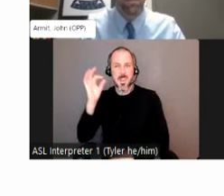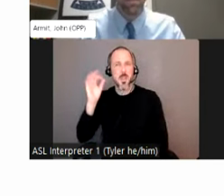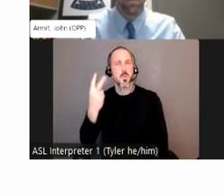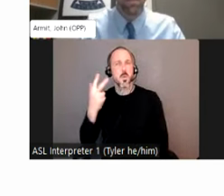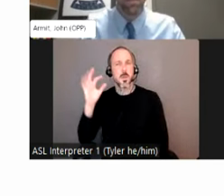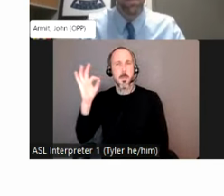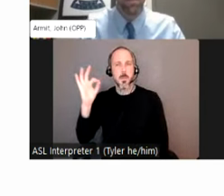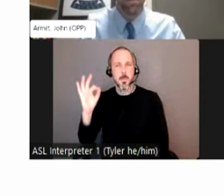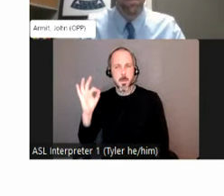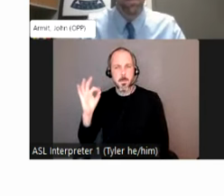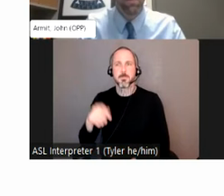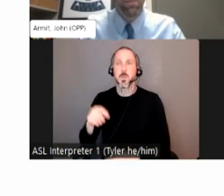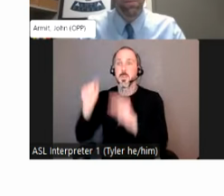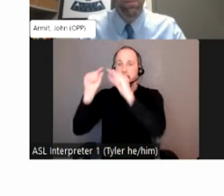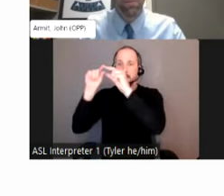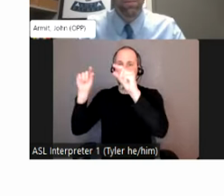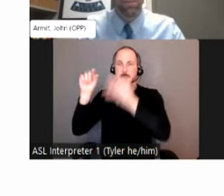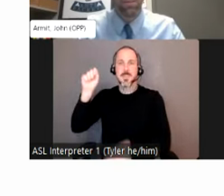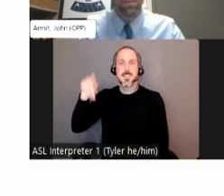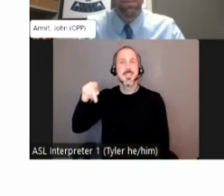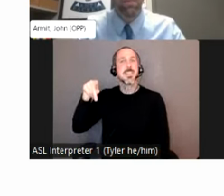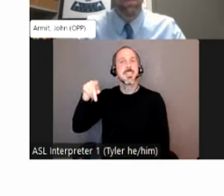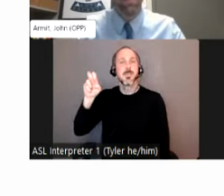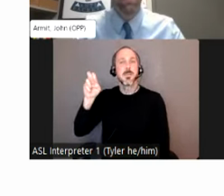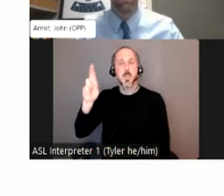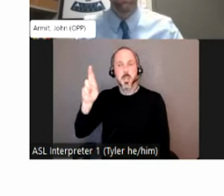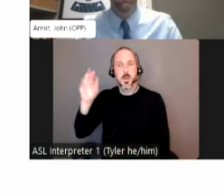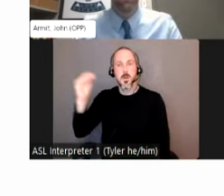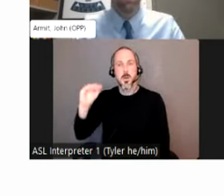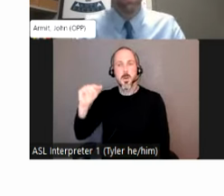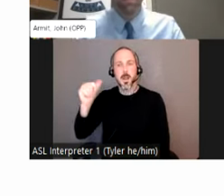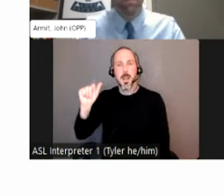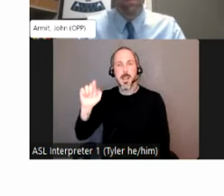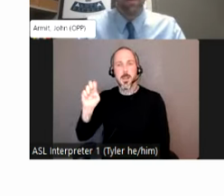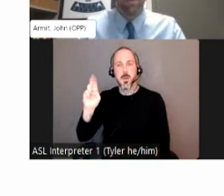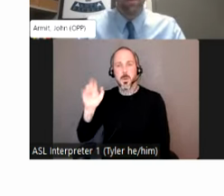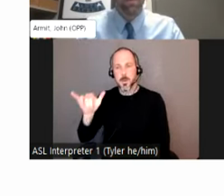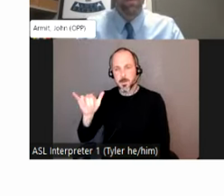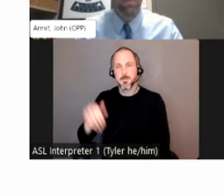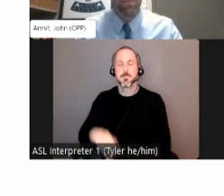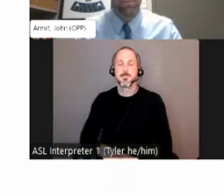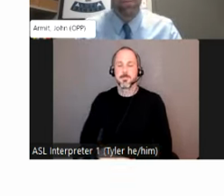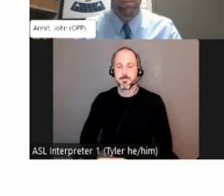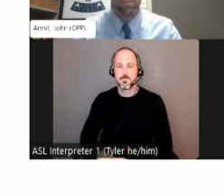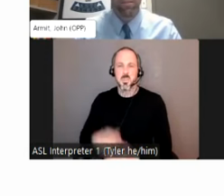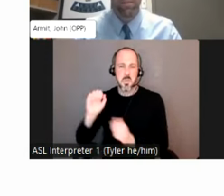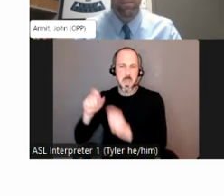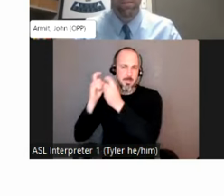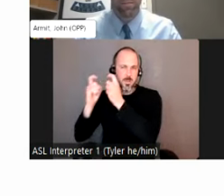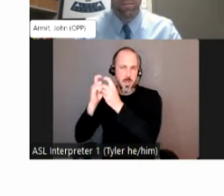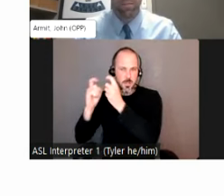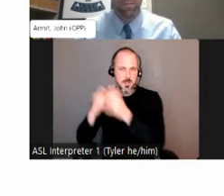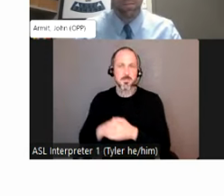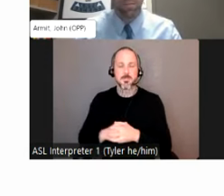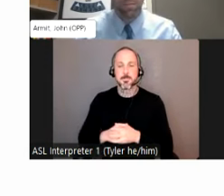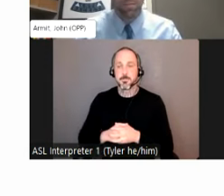you want speaker view, gallery view, and you can also change the image of how